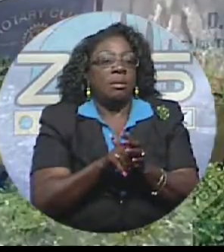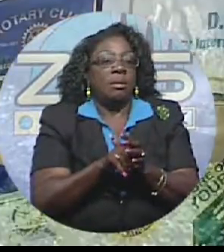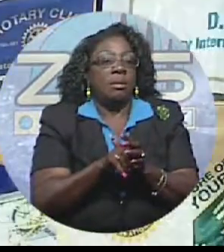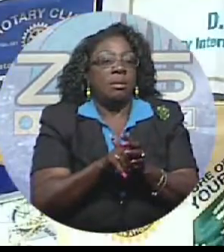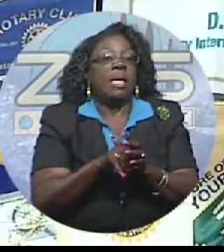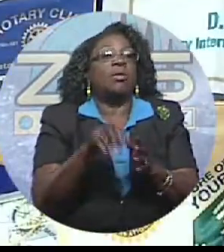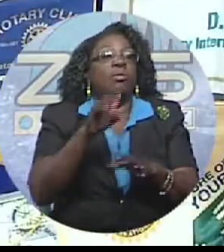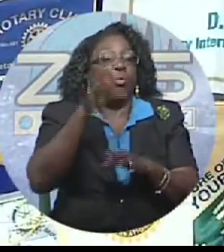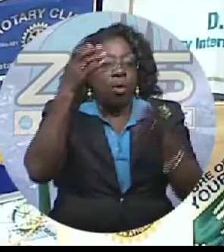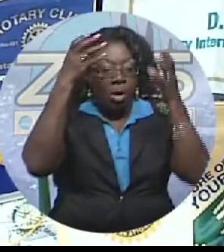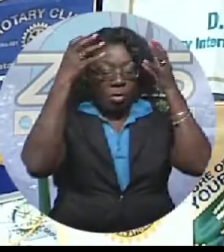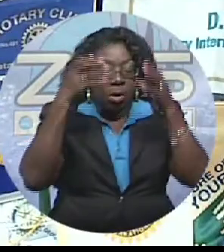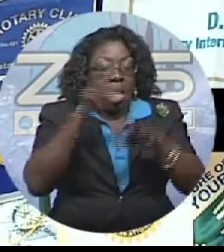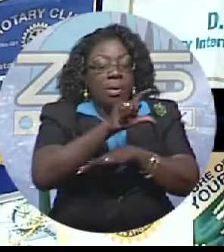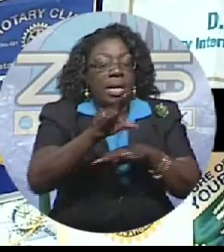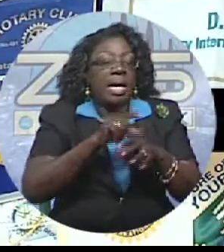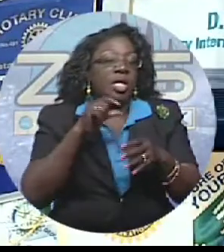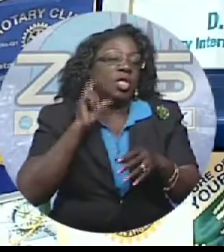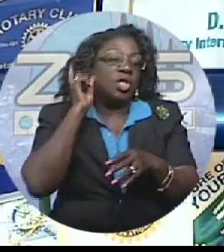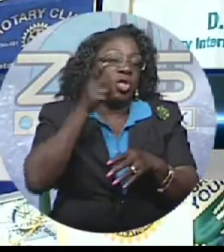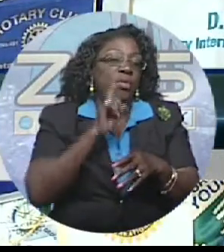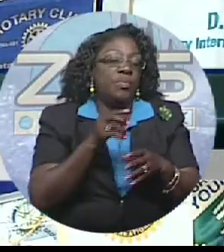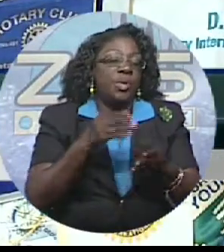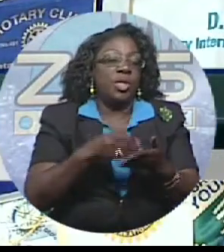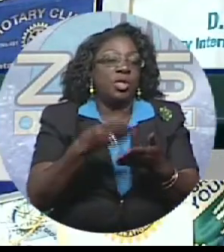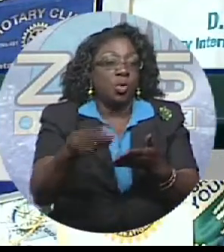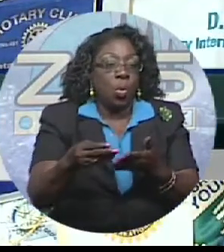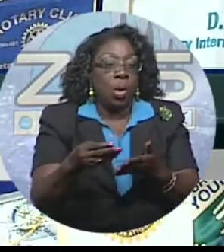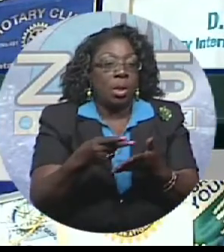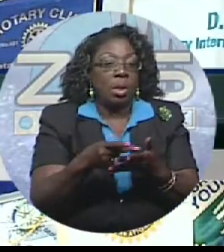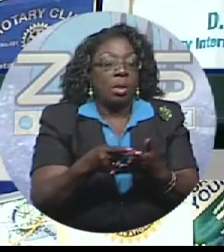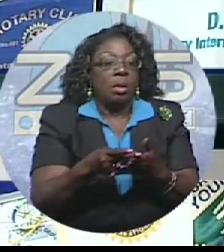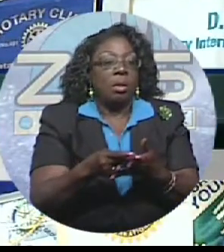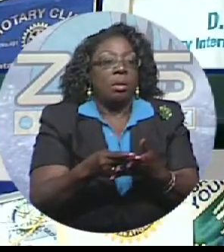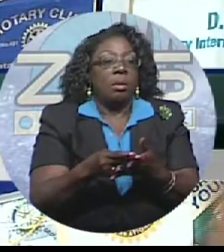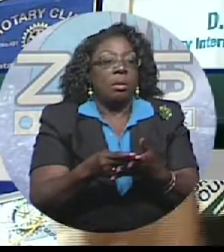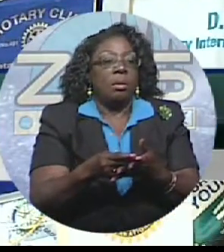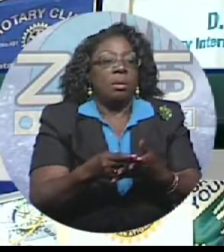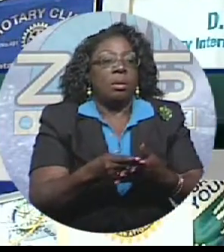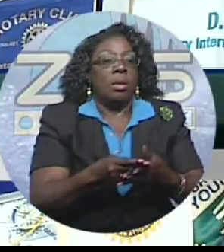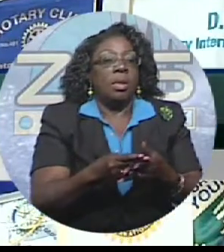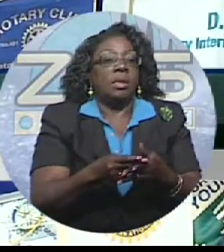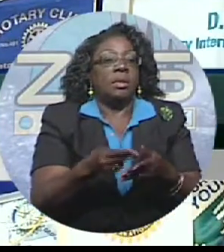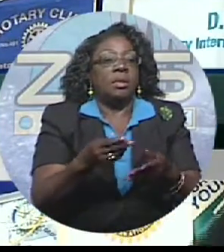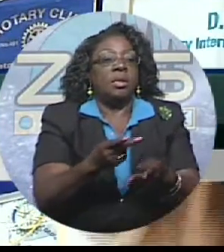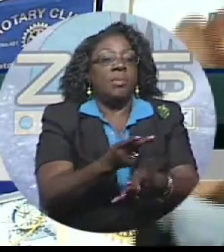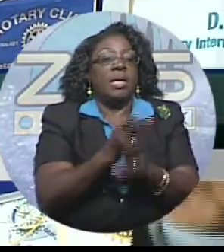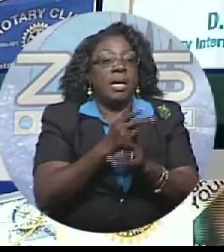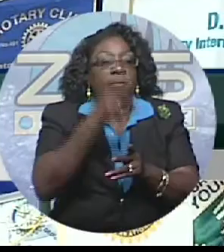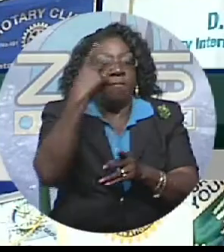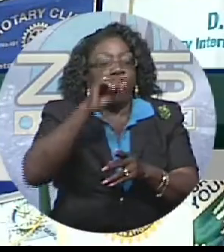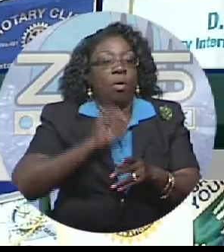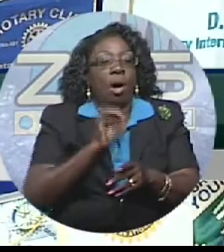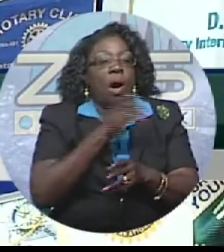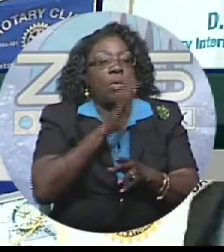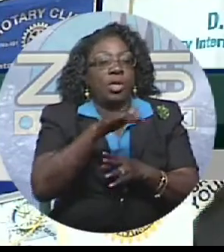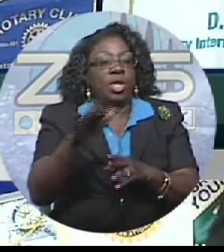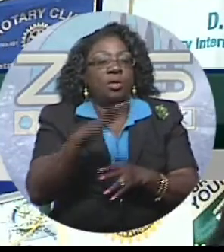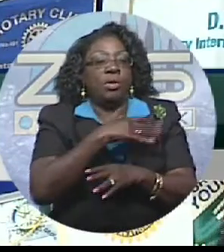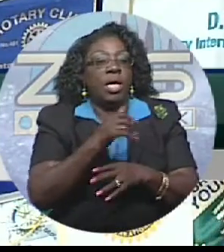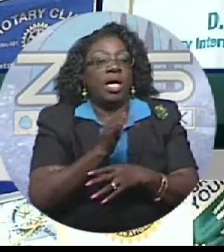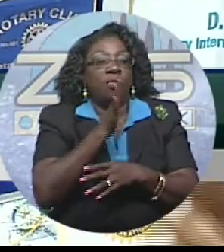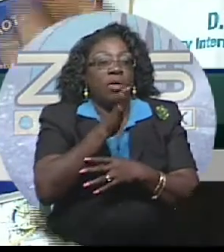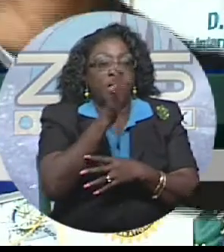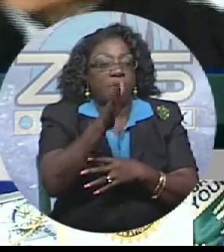Crown land is vital to the development, the future development of our children and our grandchildren. The time's going to come when